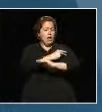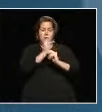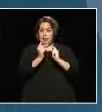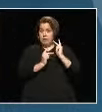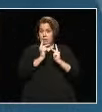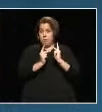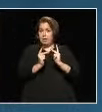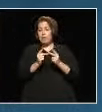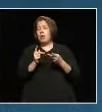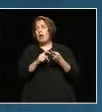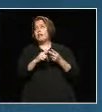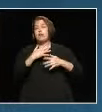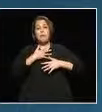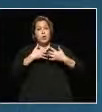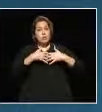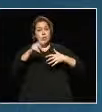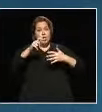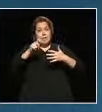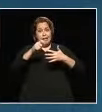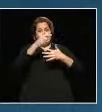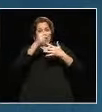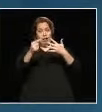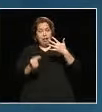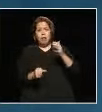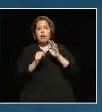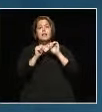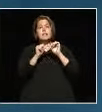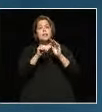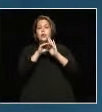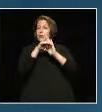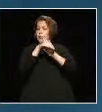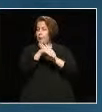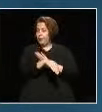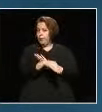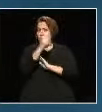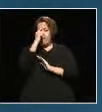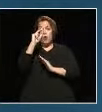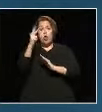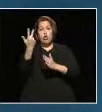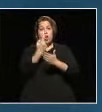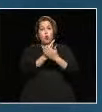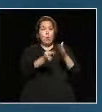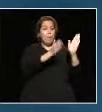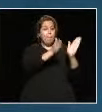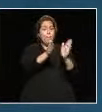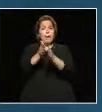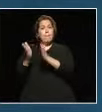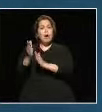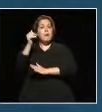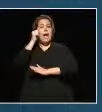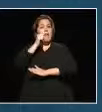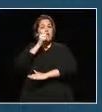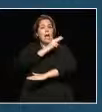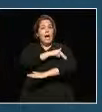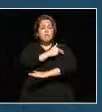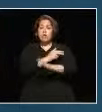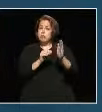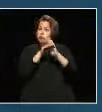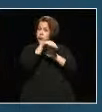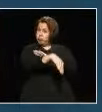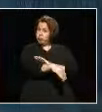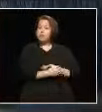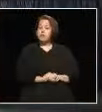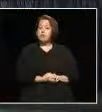visits, ventilator needs, et cetera, continue to go down. And for the 3rd week in a row, daily hospitalizations are on the